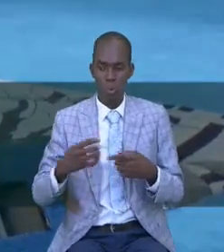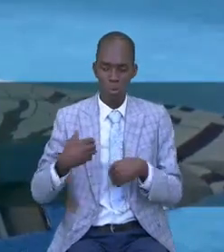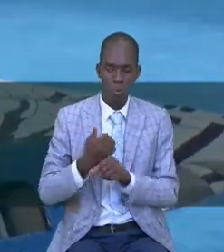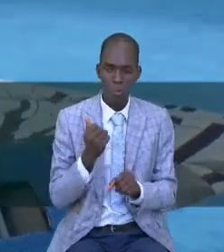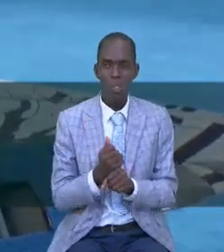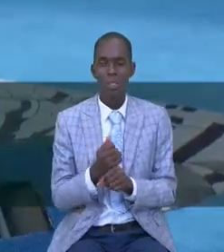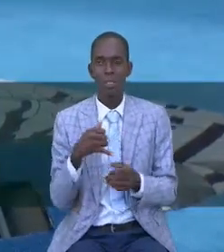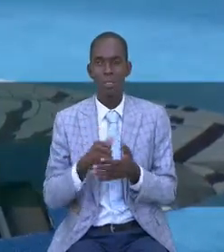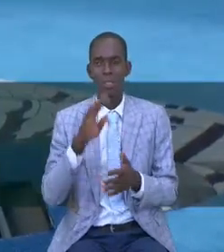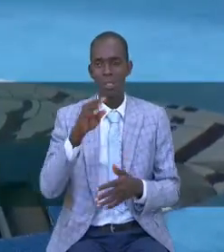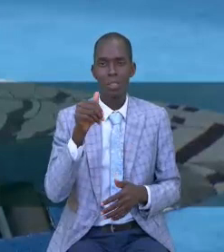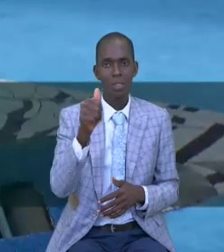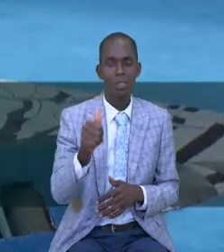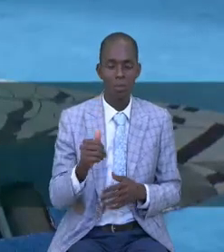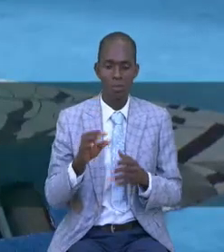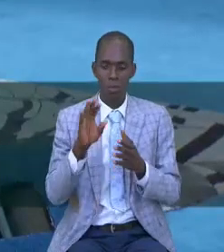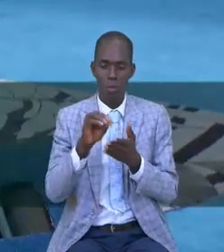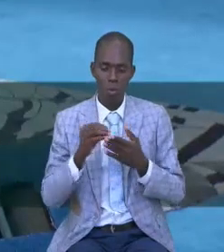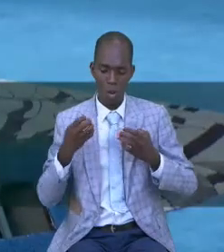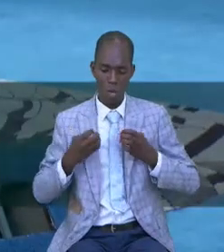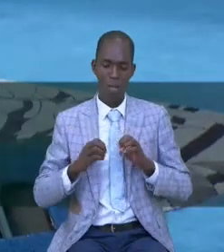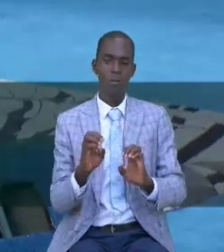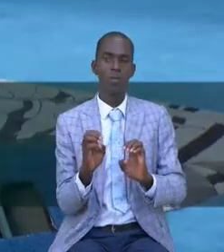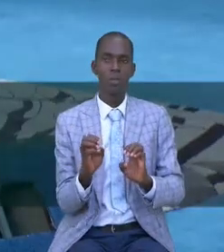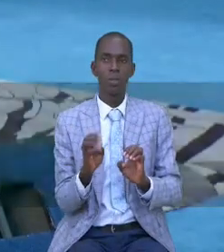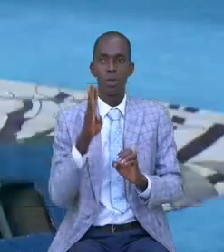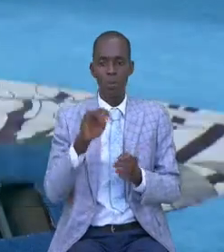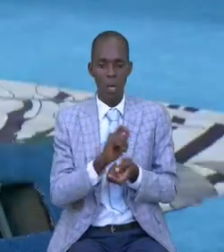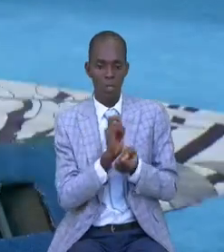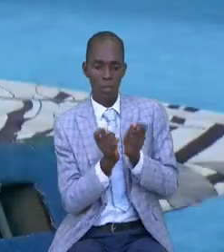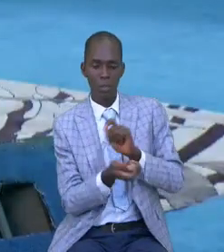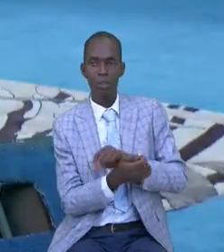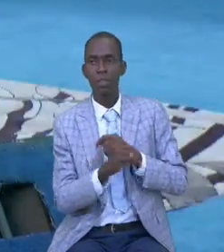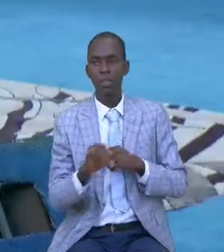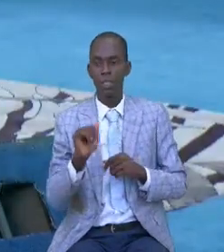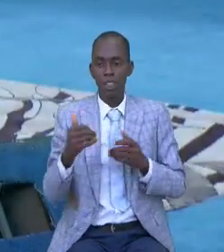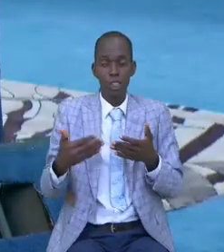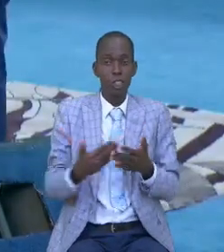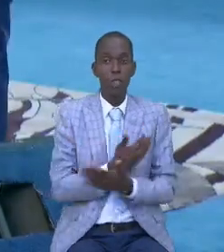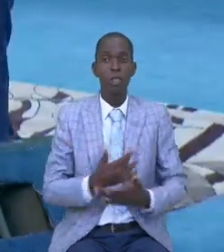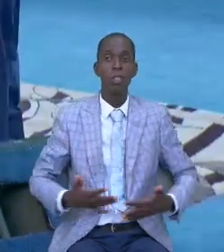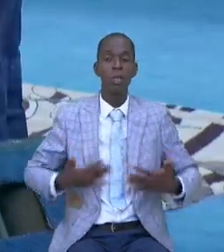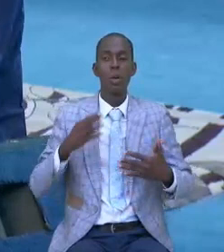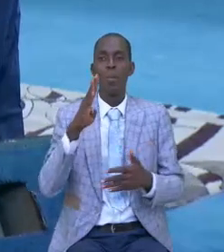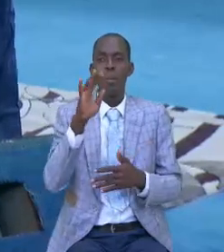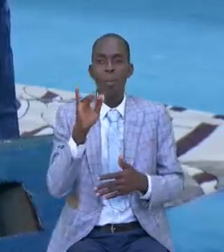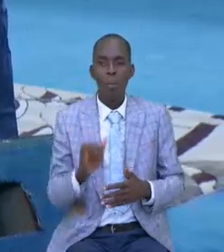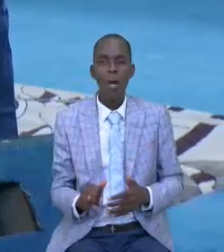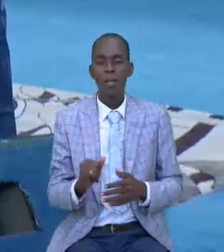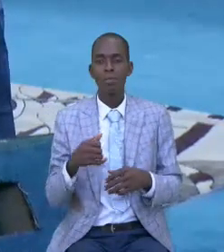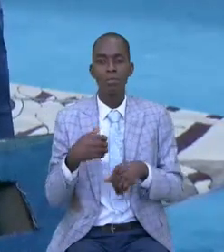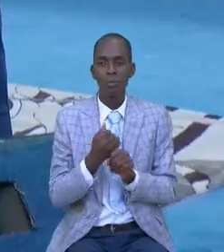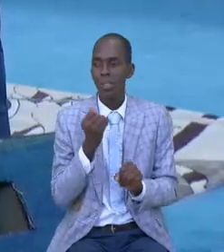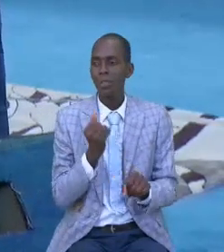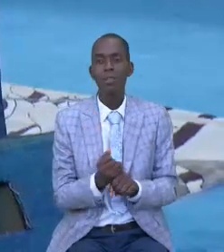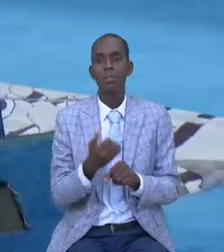by self effort, by turning over a new leaf, by making a